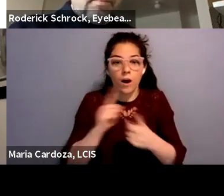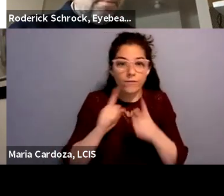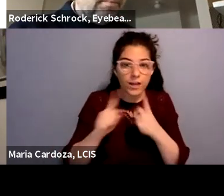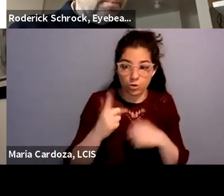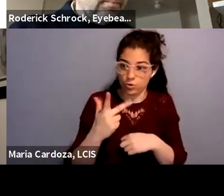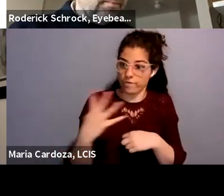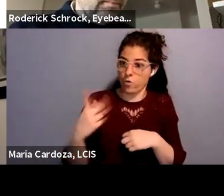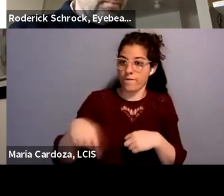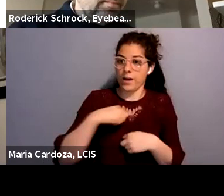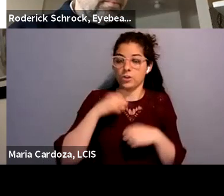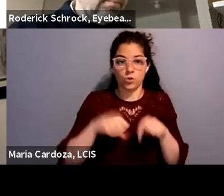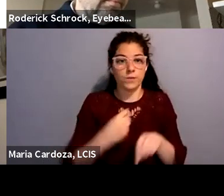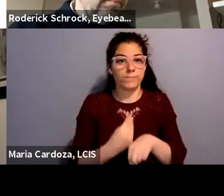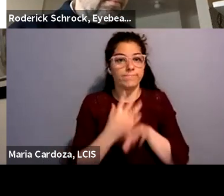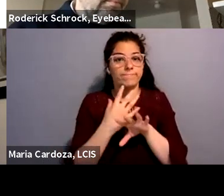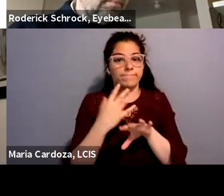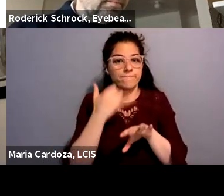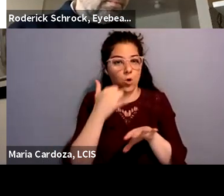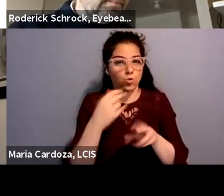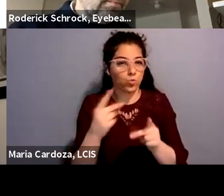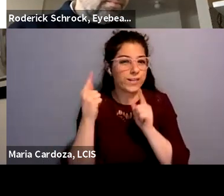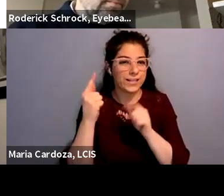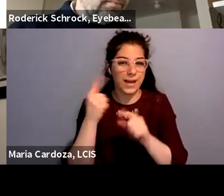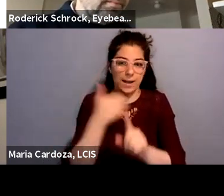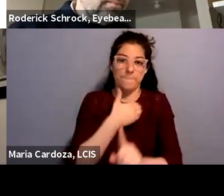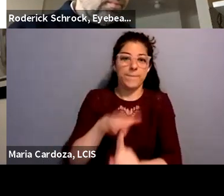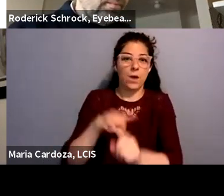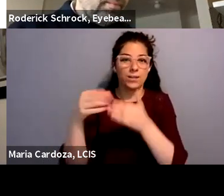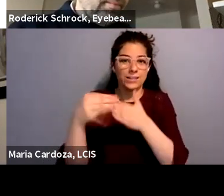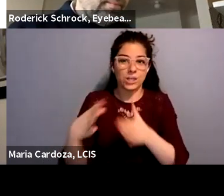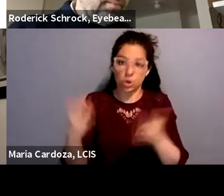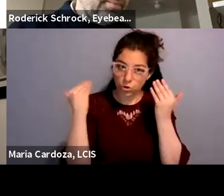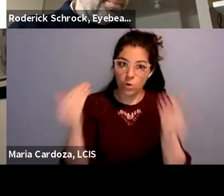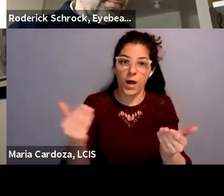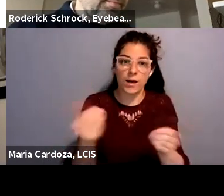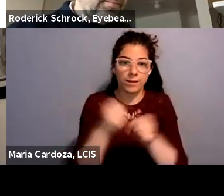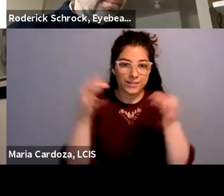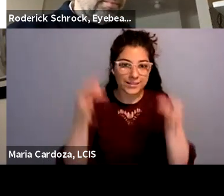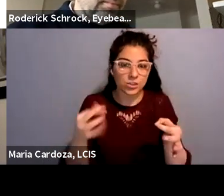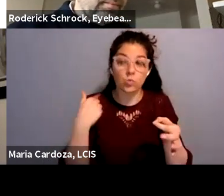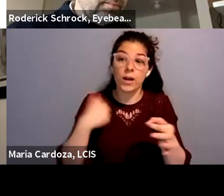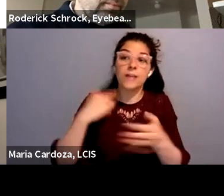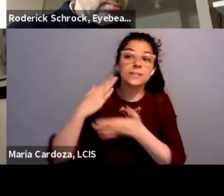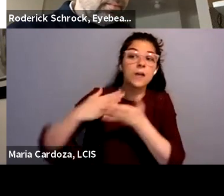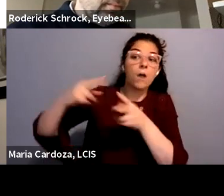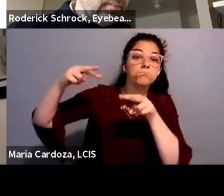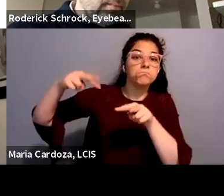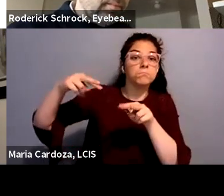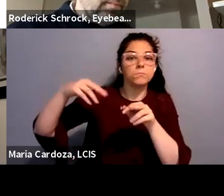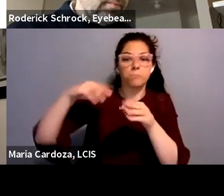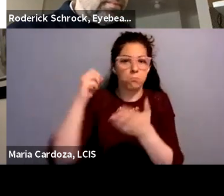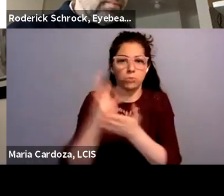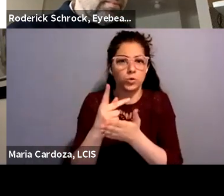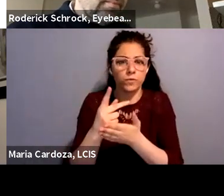us could get on the phone very quickly and empower the leader to go forward and have some oversight there. And then we kept the